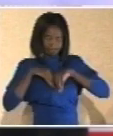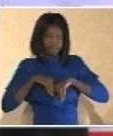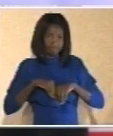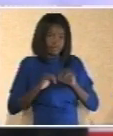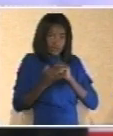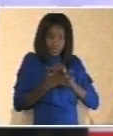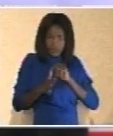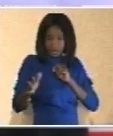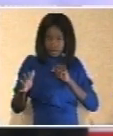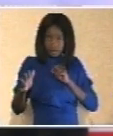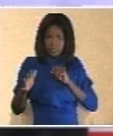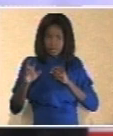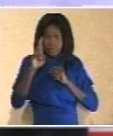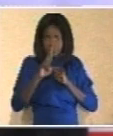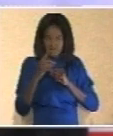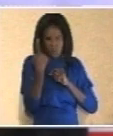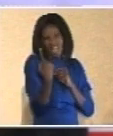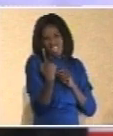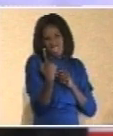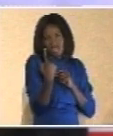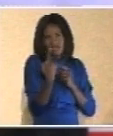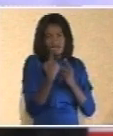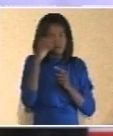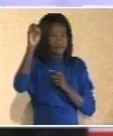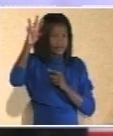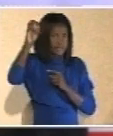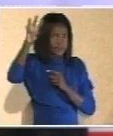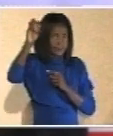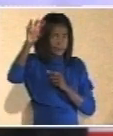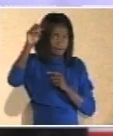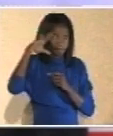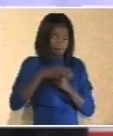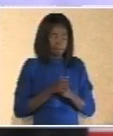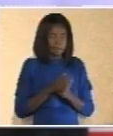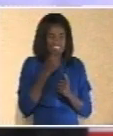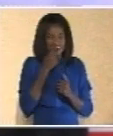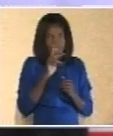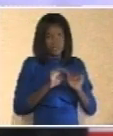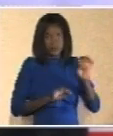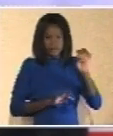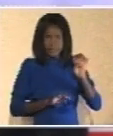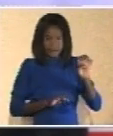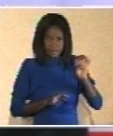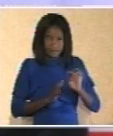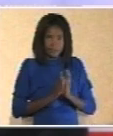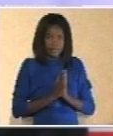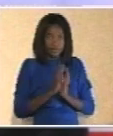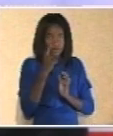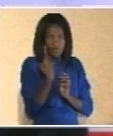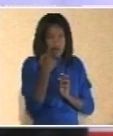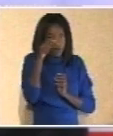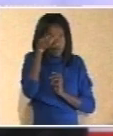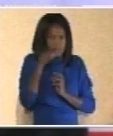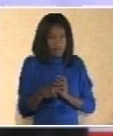Oshana region is 1 case from Oshakati. Kavango East, 1 case